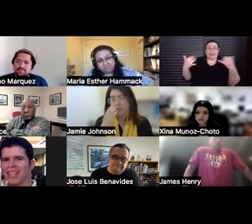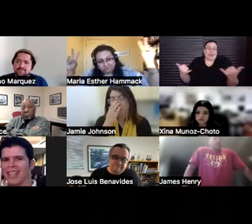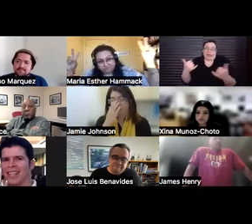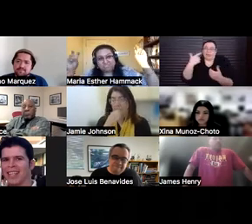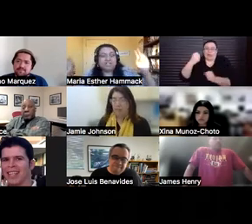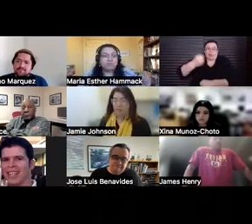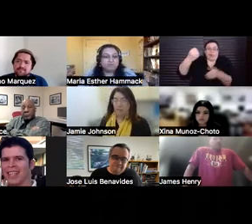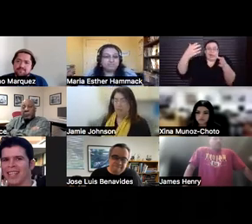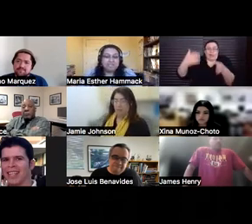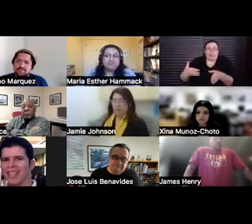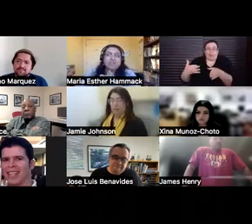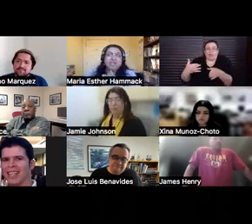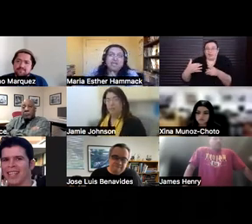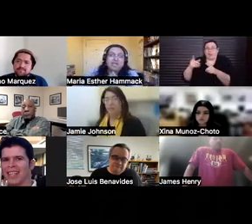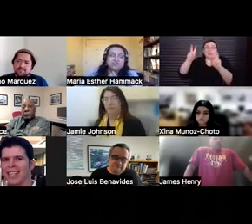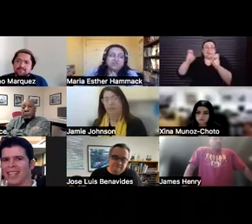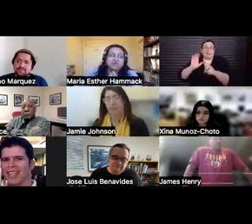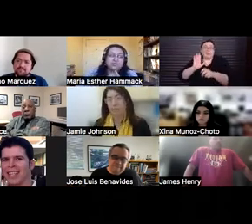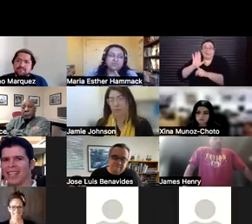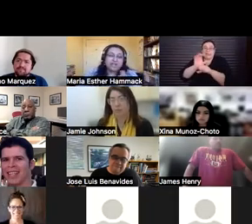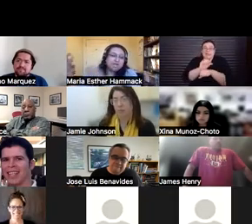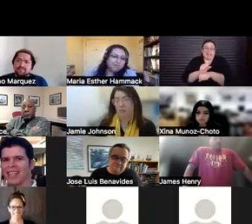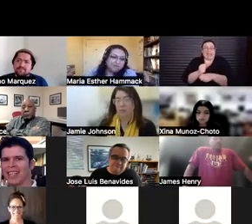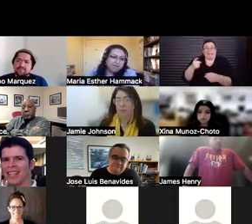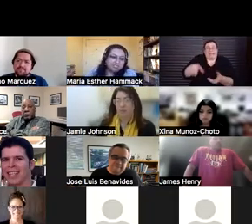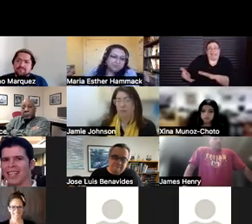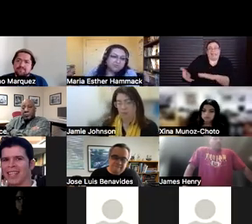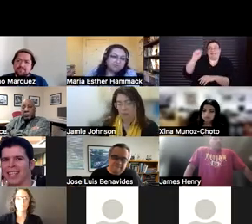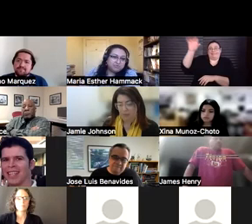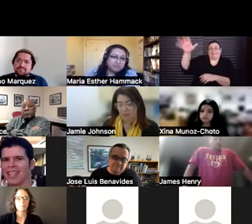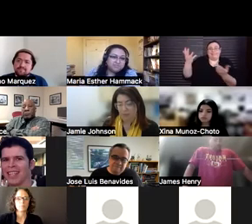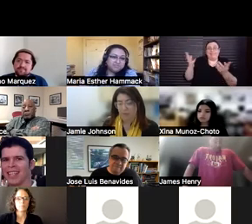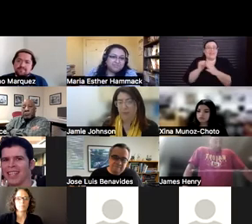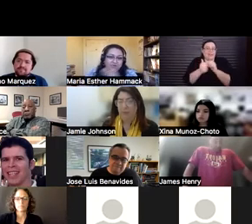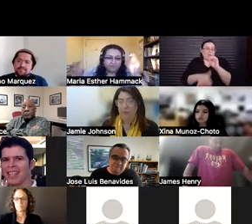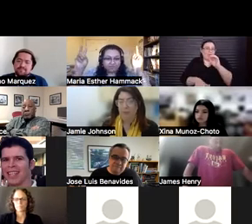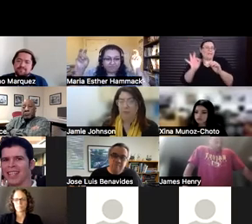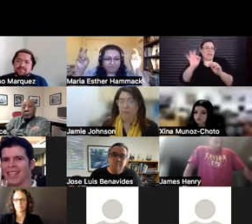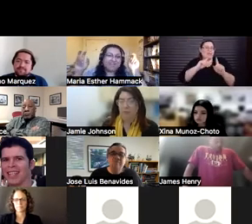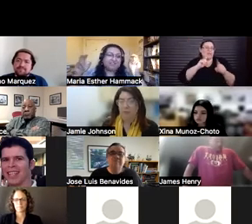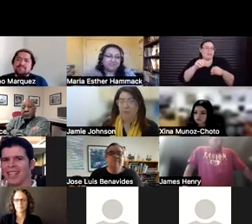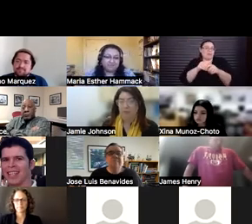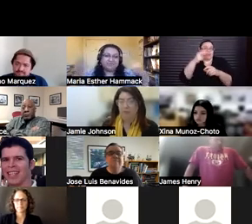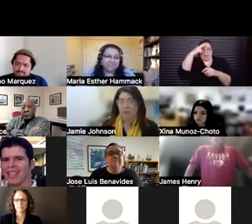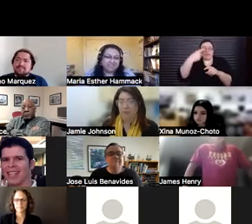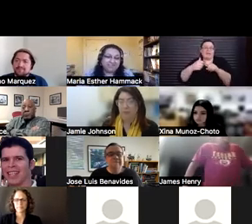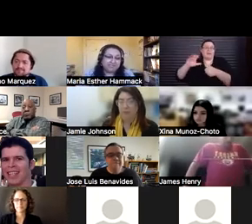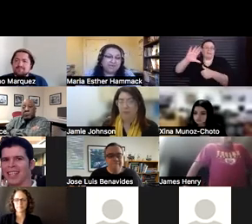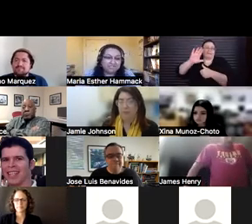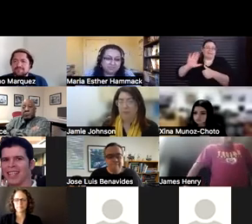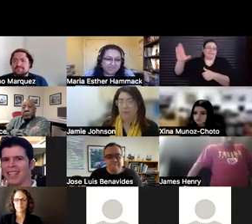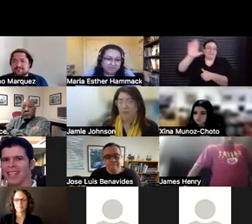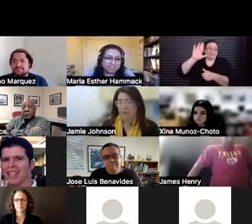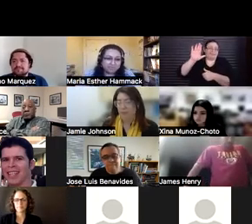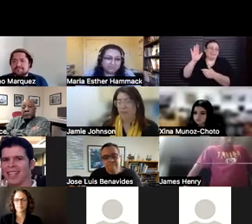that he was claiming was his slave. And so that's how I was able to find reports in Mexico of norteamericanos. So that